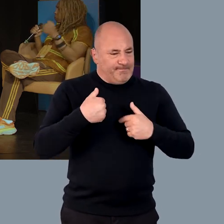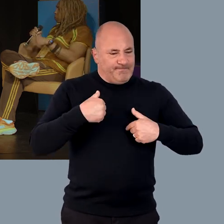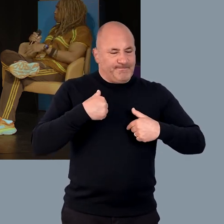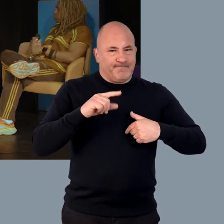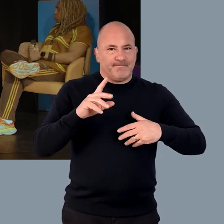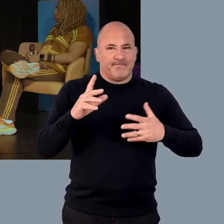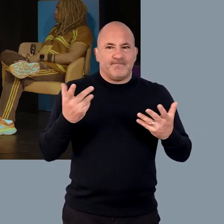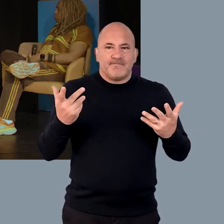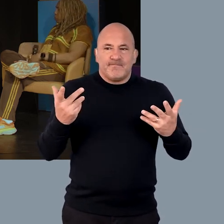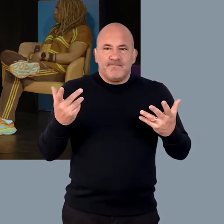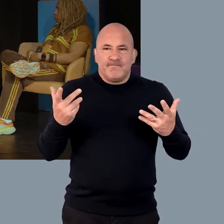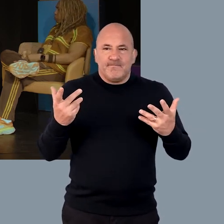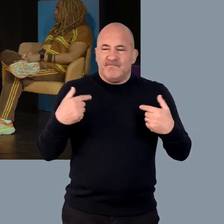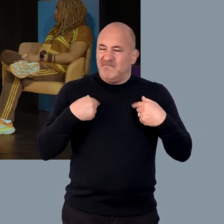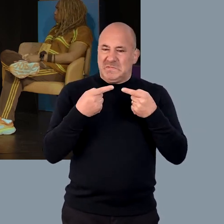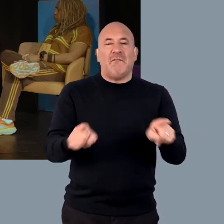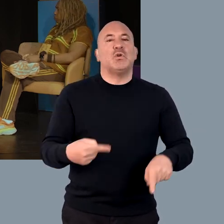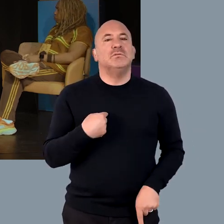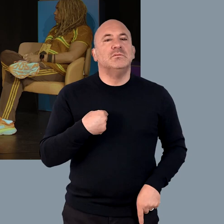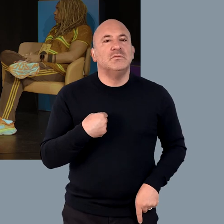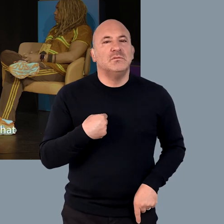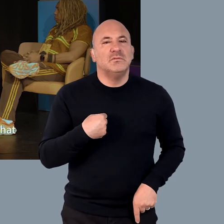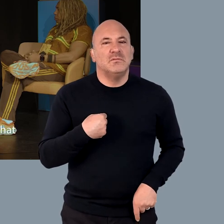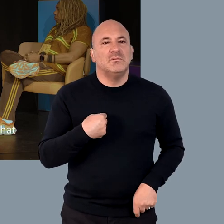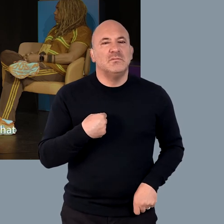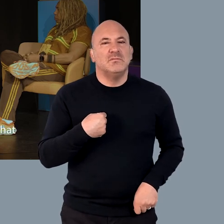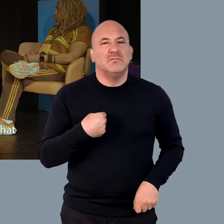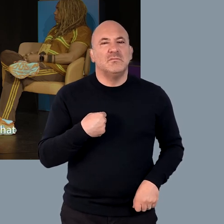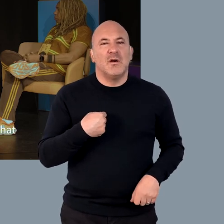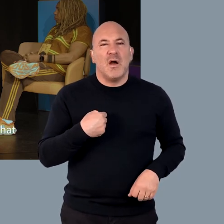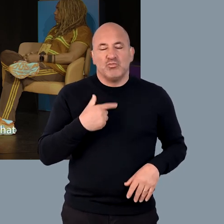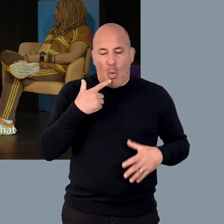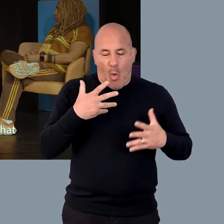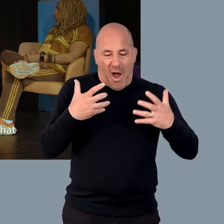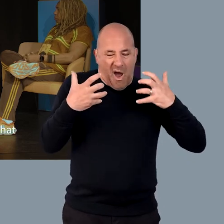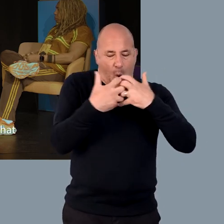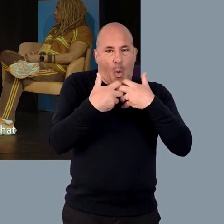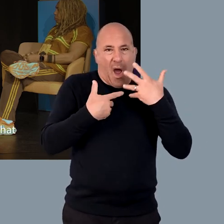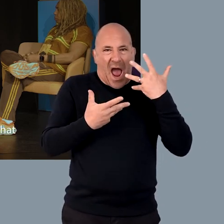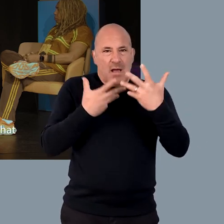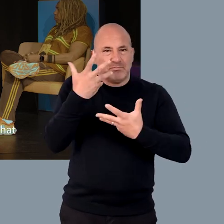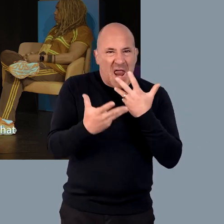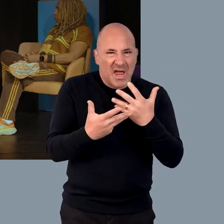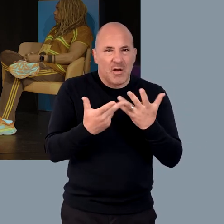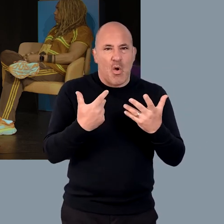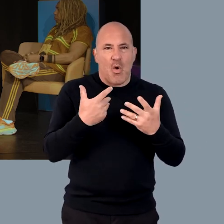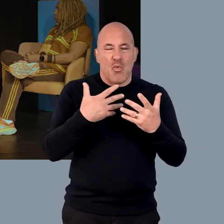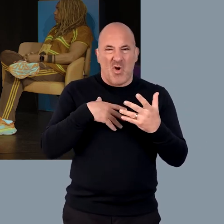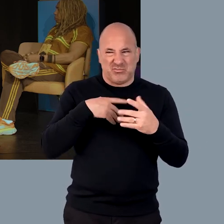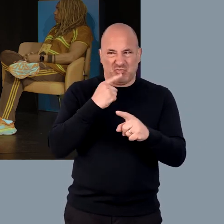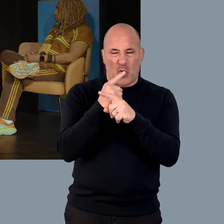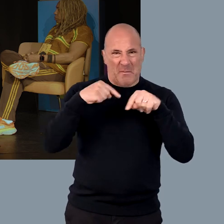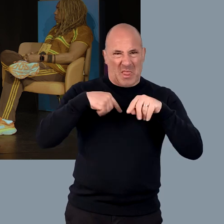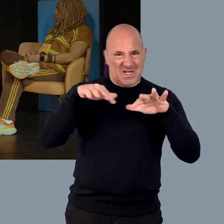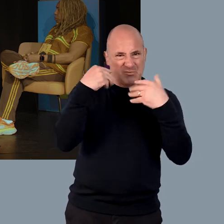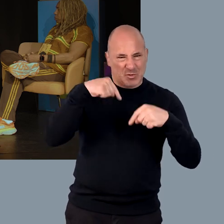I was different and I also didn't know how to articulate that or want to draw attention